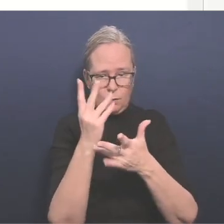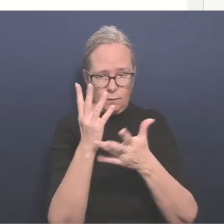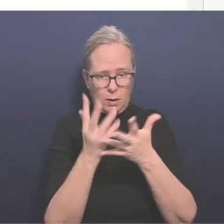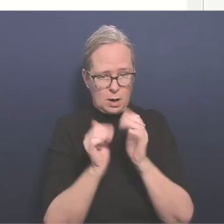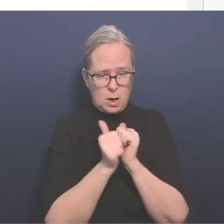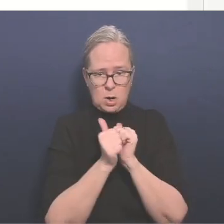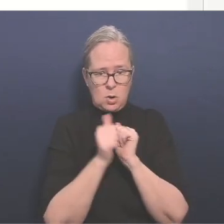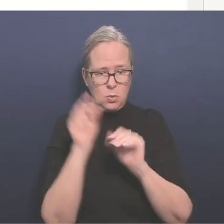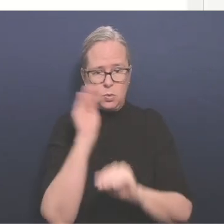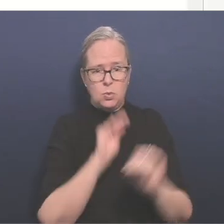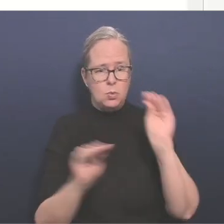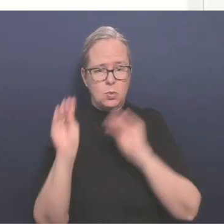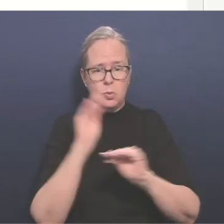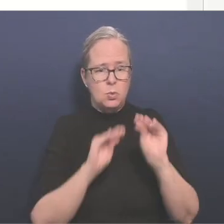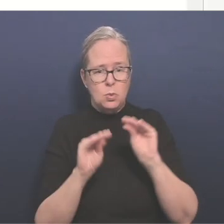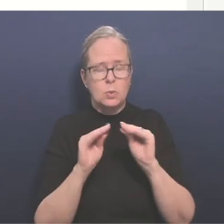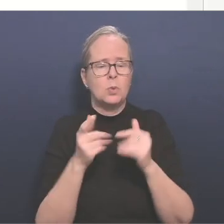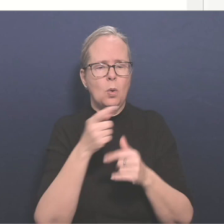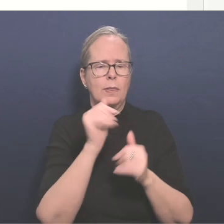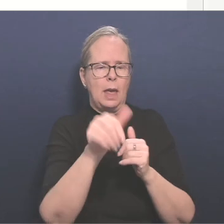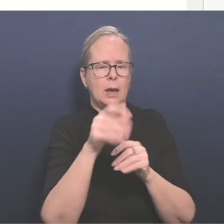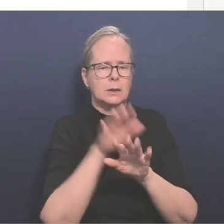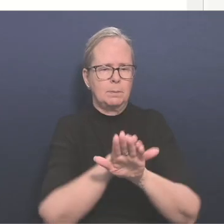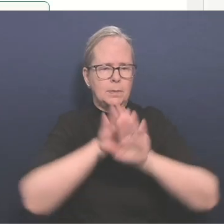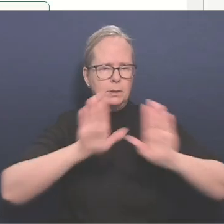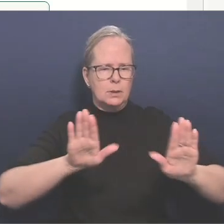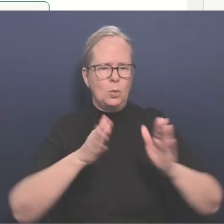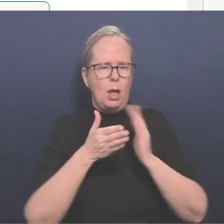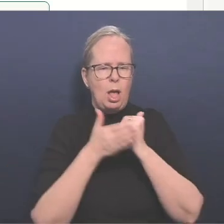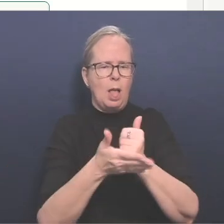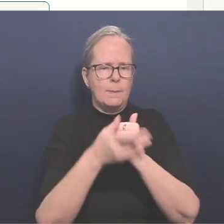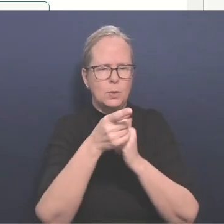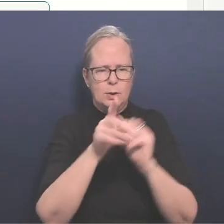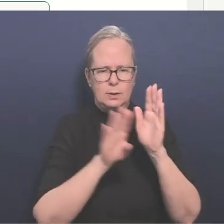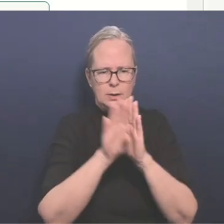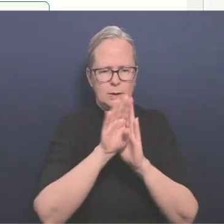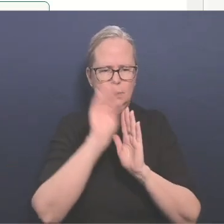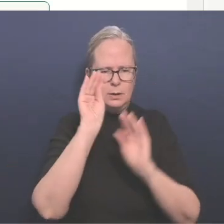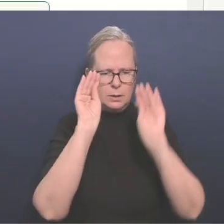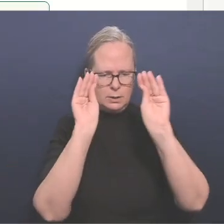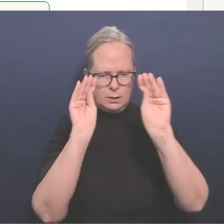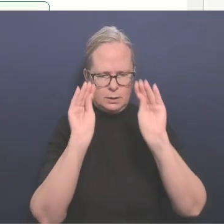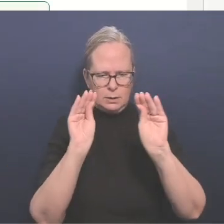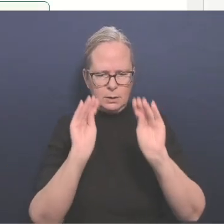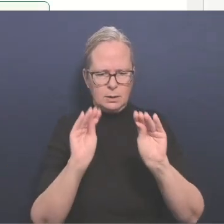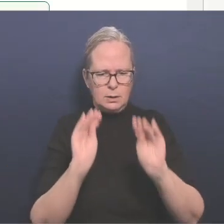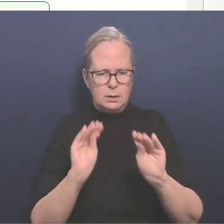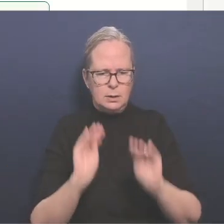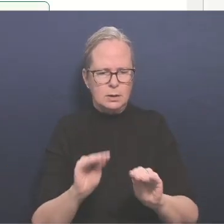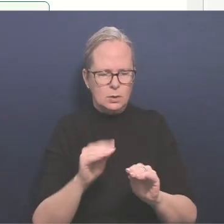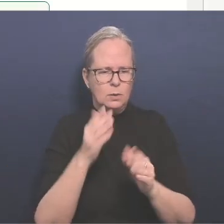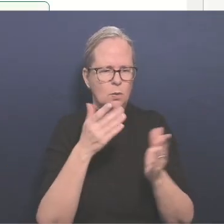And so I'm so excited about the tool. There are so many